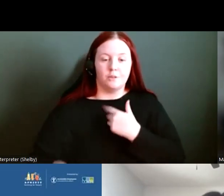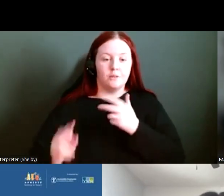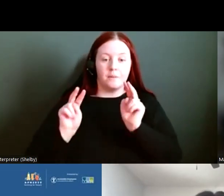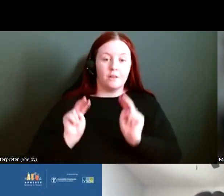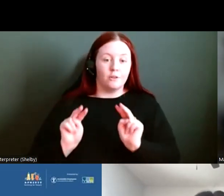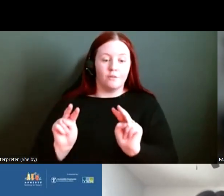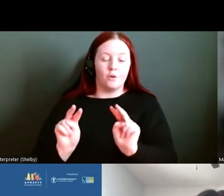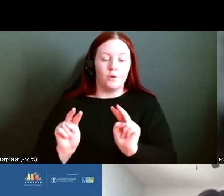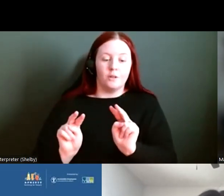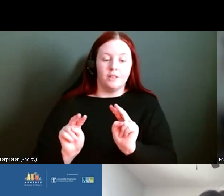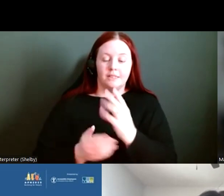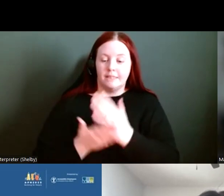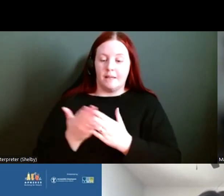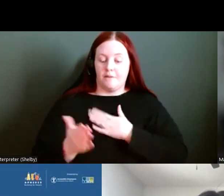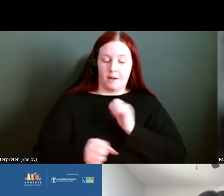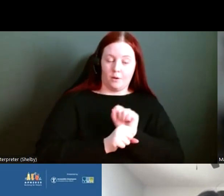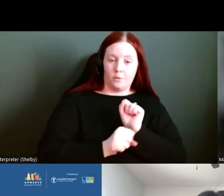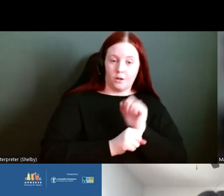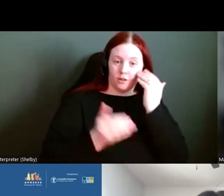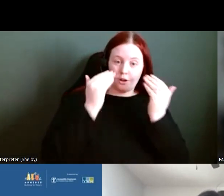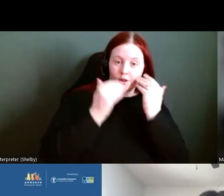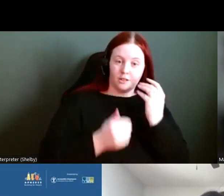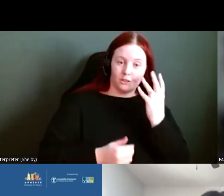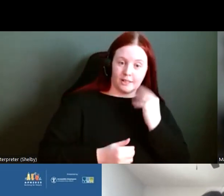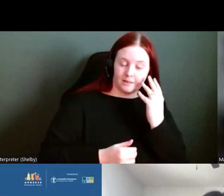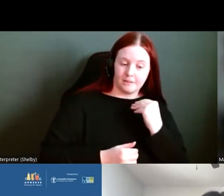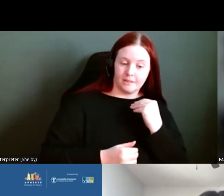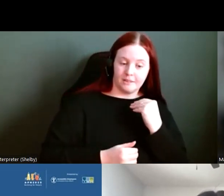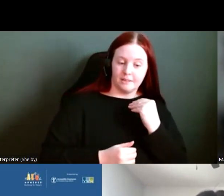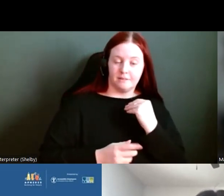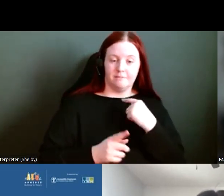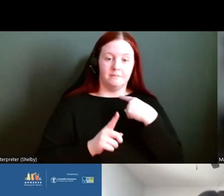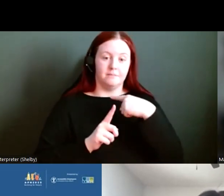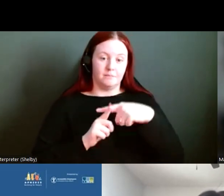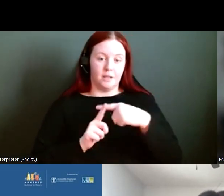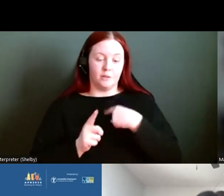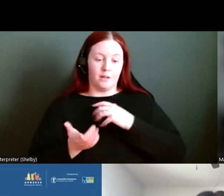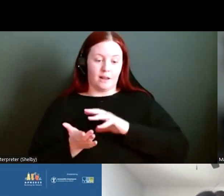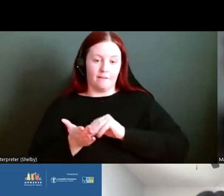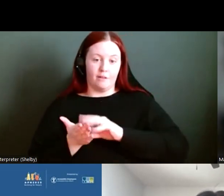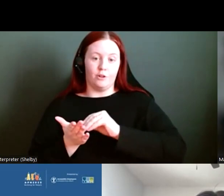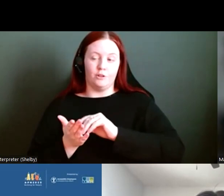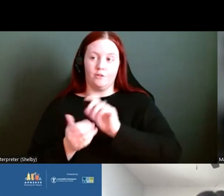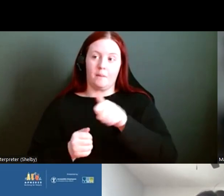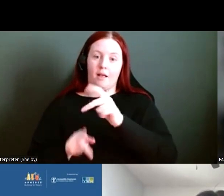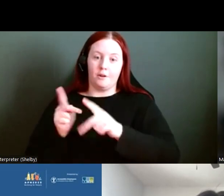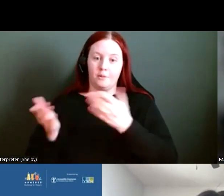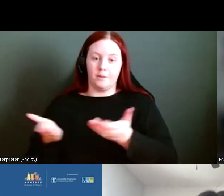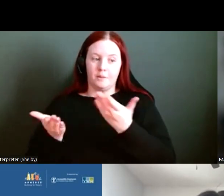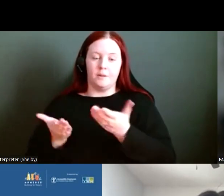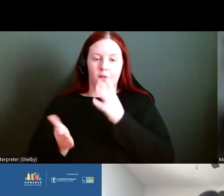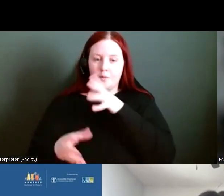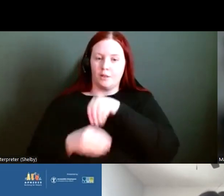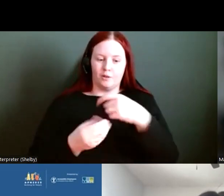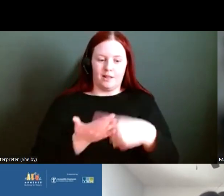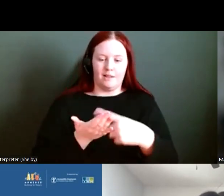that workplace knowledge and experience alongside what I've learned a lot from others here at CAN to the conversation